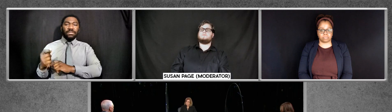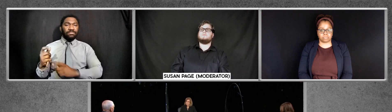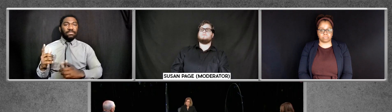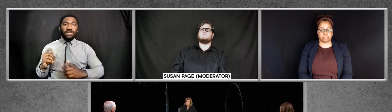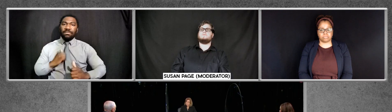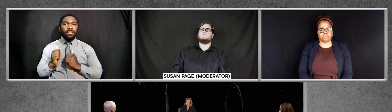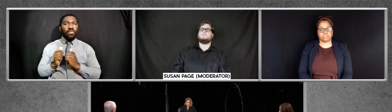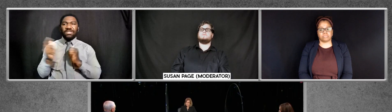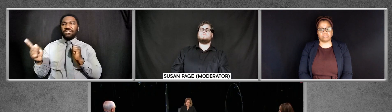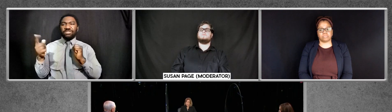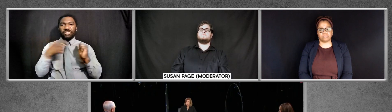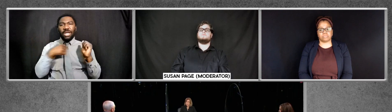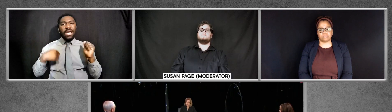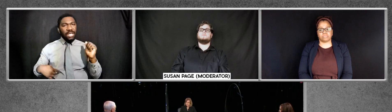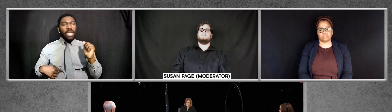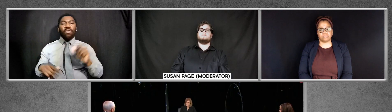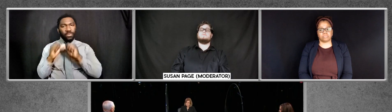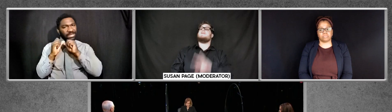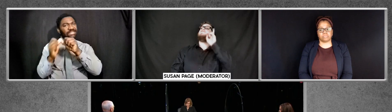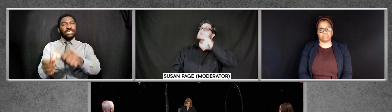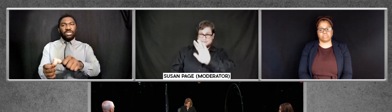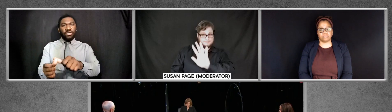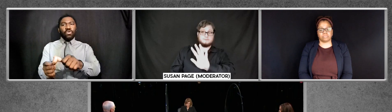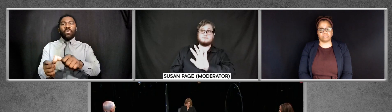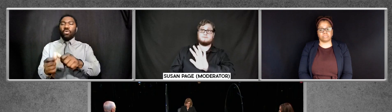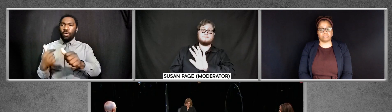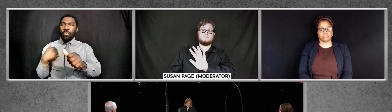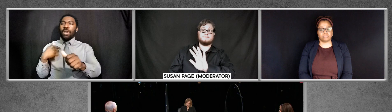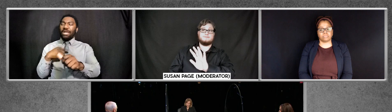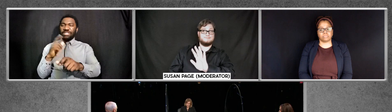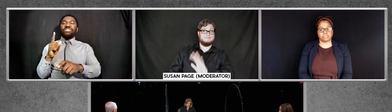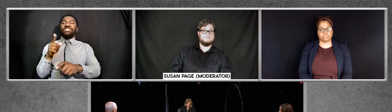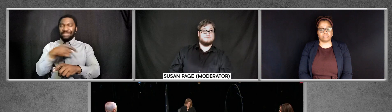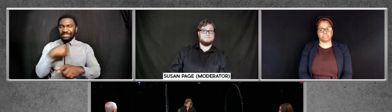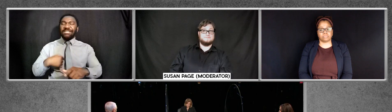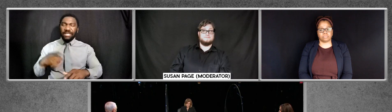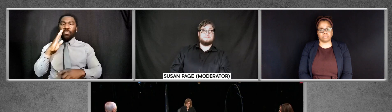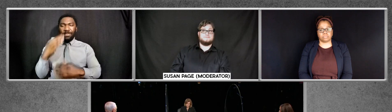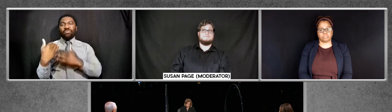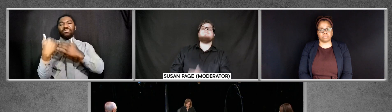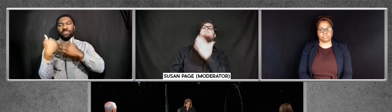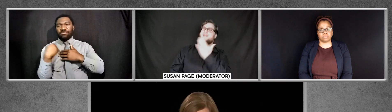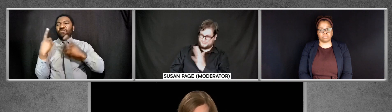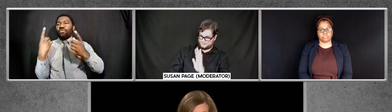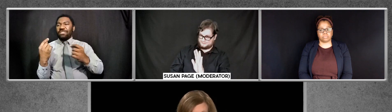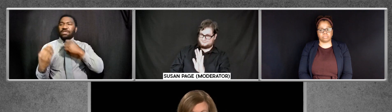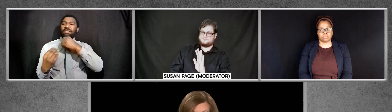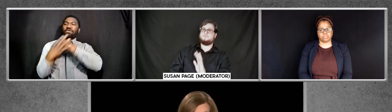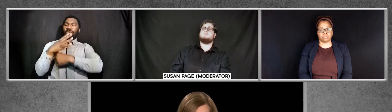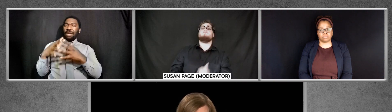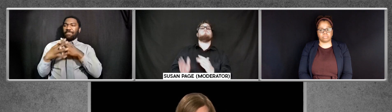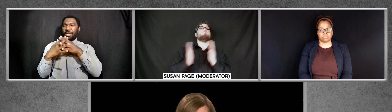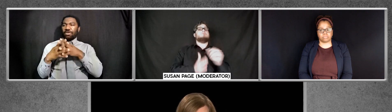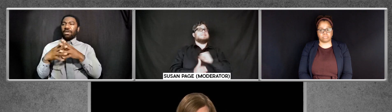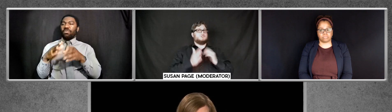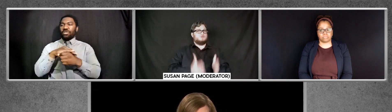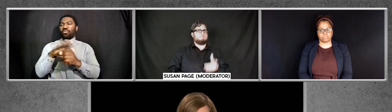playing field, and we're going to hold China accountable for what they did to America with the coronavirus. Thank you. Senator Harris, let me ask you the